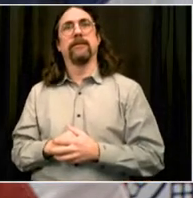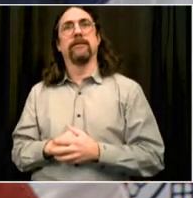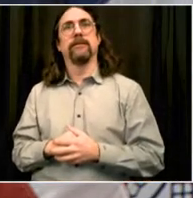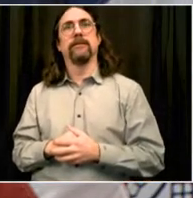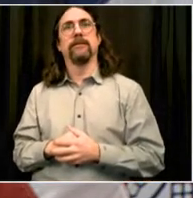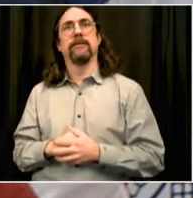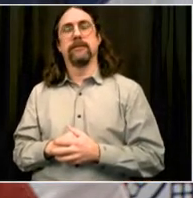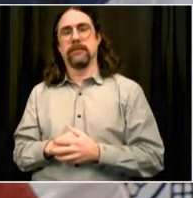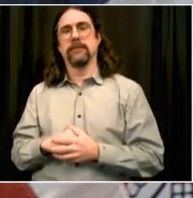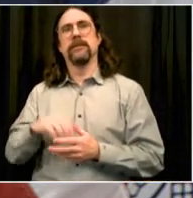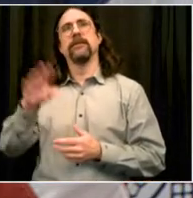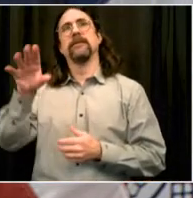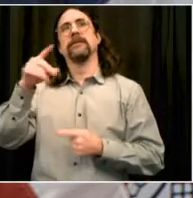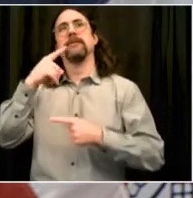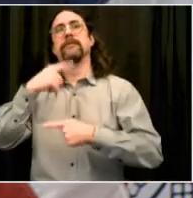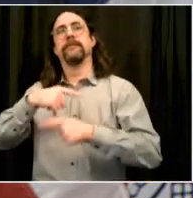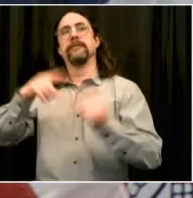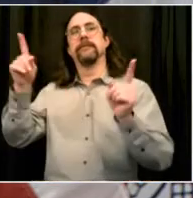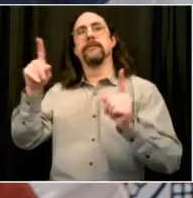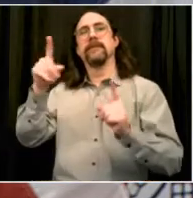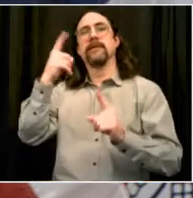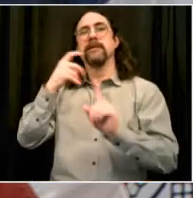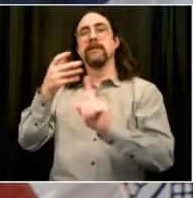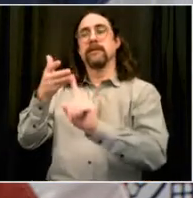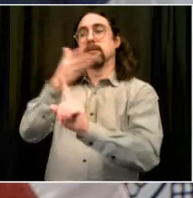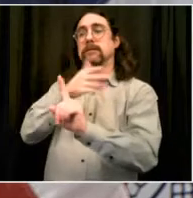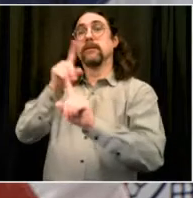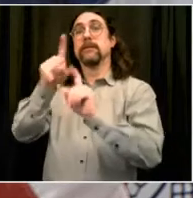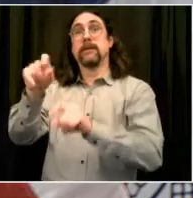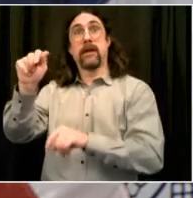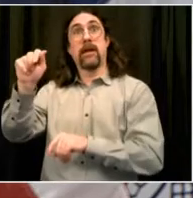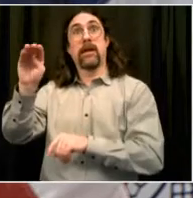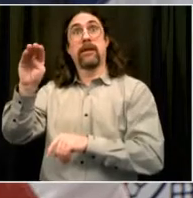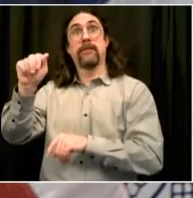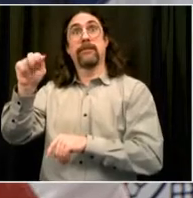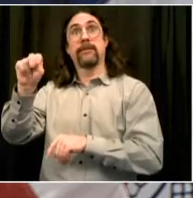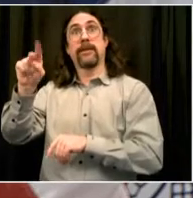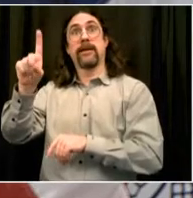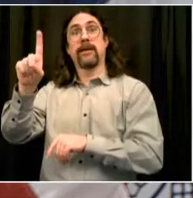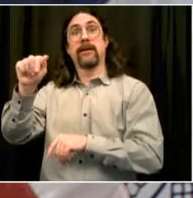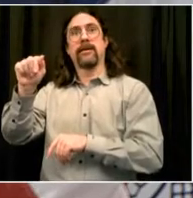Amanda? Thank you, guys. I appreciate it. It's all right. So I wanted,